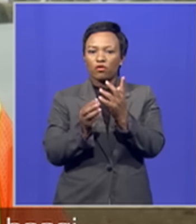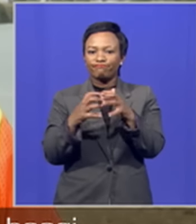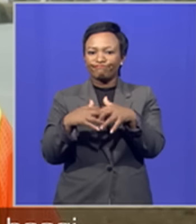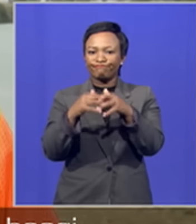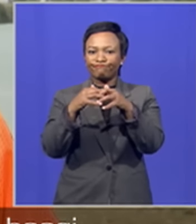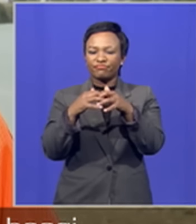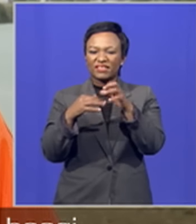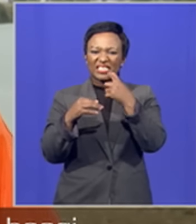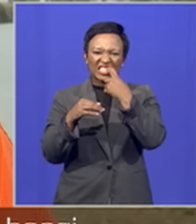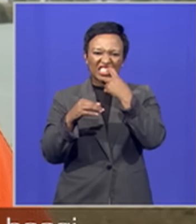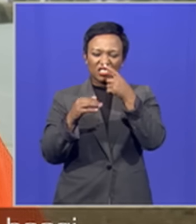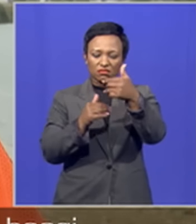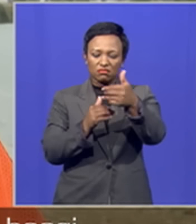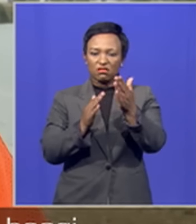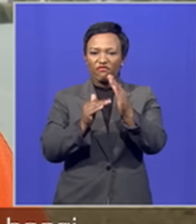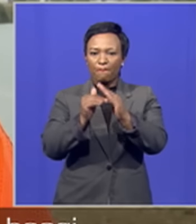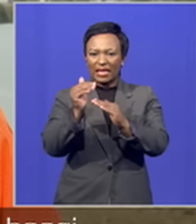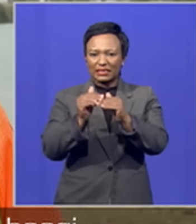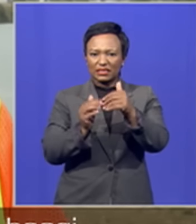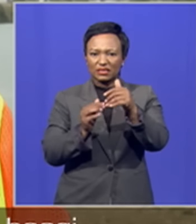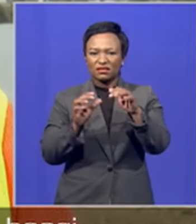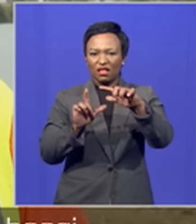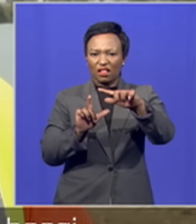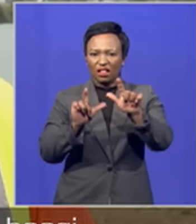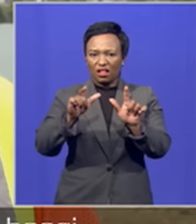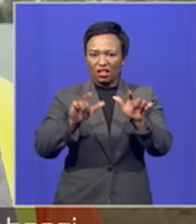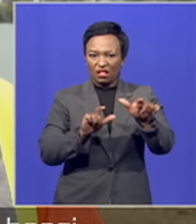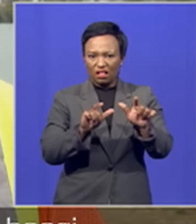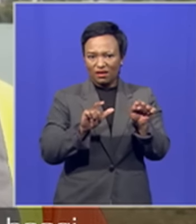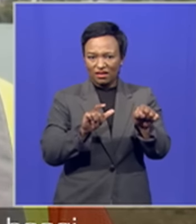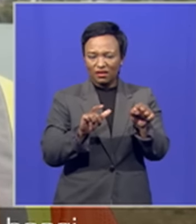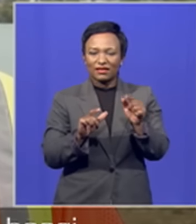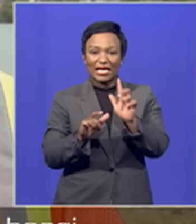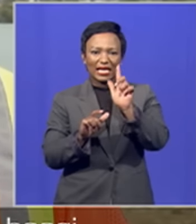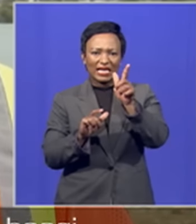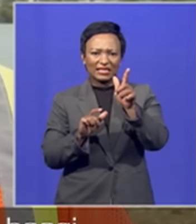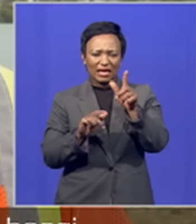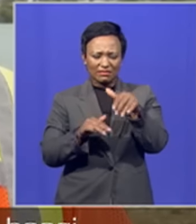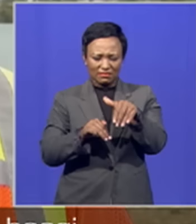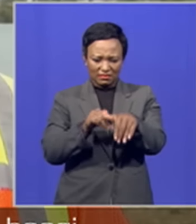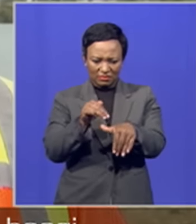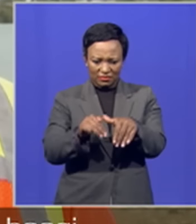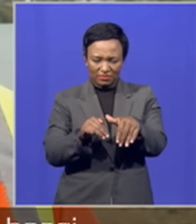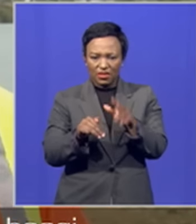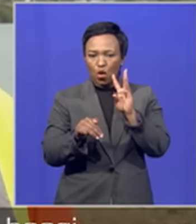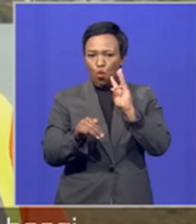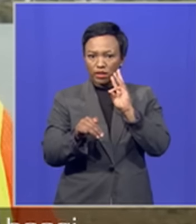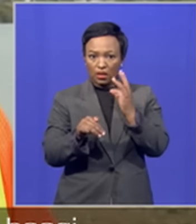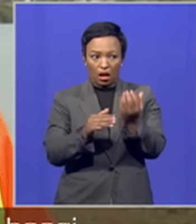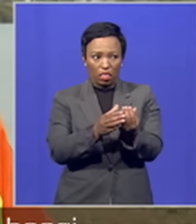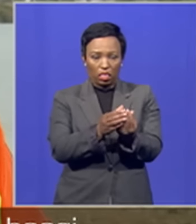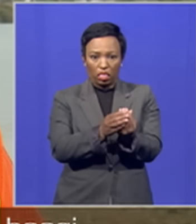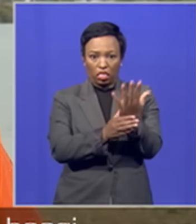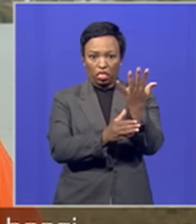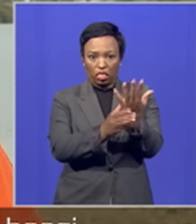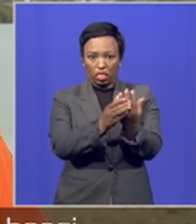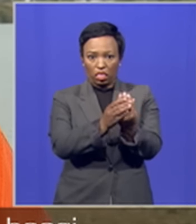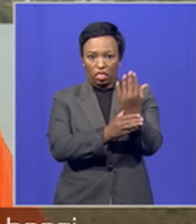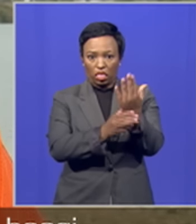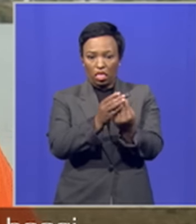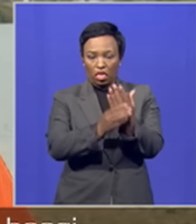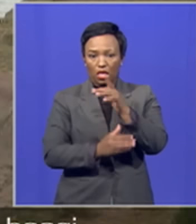gore ha ba ntse ba sebetsa ya ba fihla mane tlase mane mo e leng gore o fihlela hana jwale metsi ana re a bonang le hoja